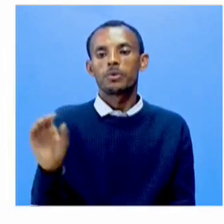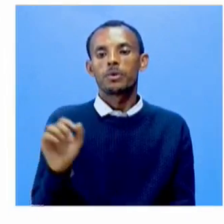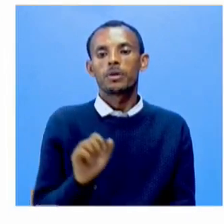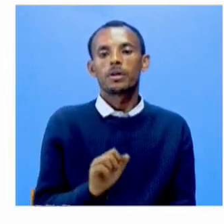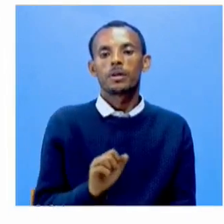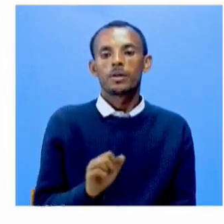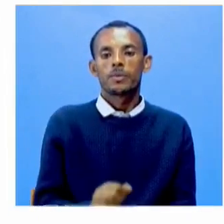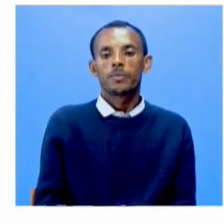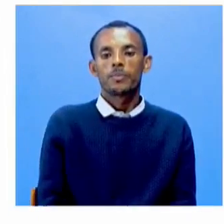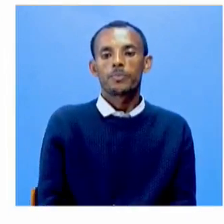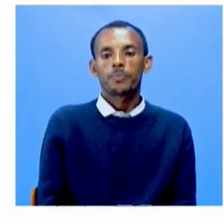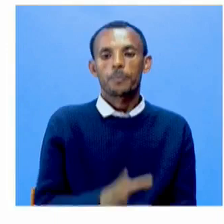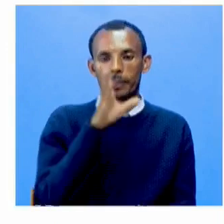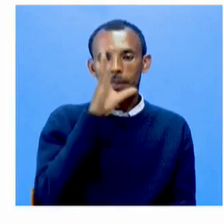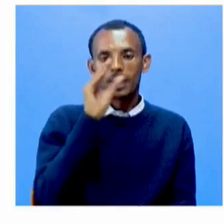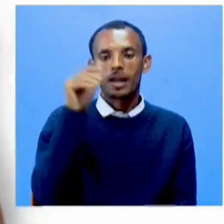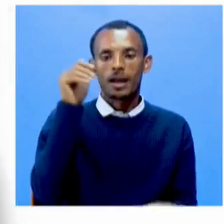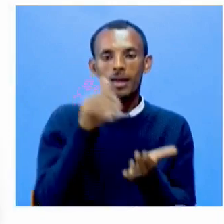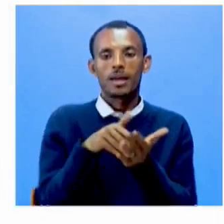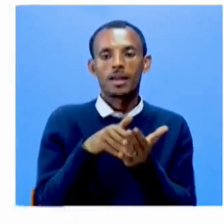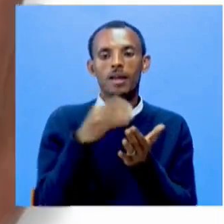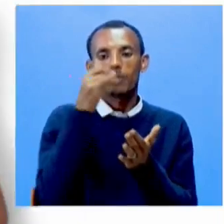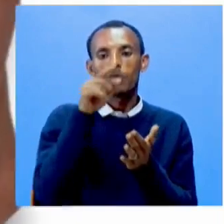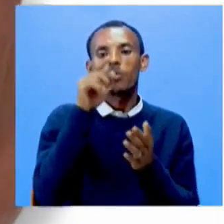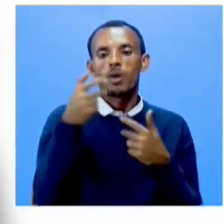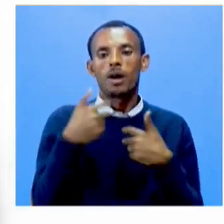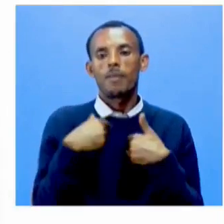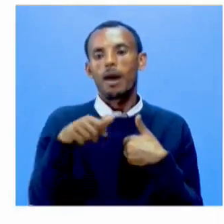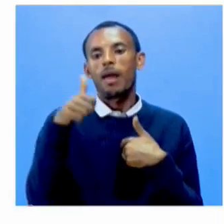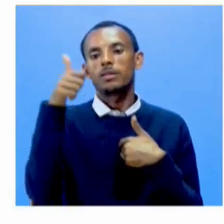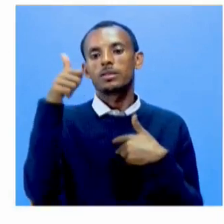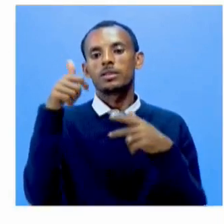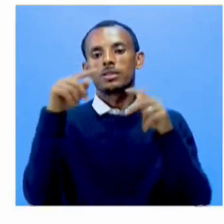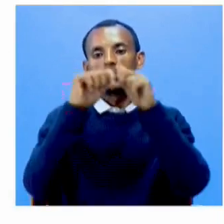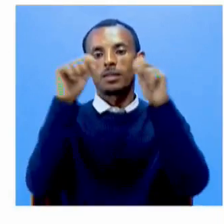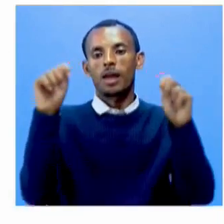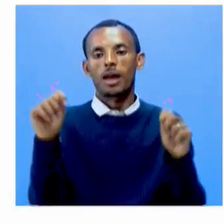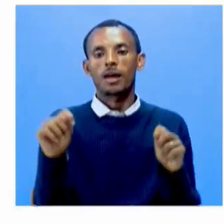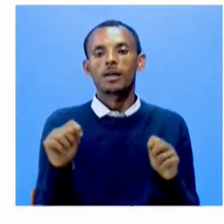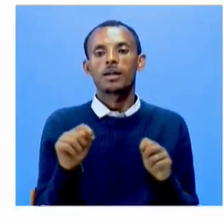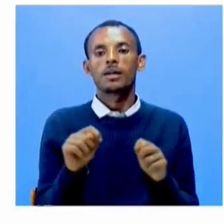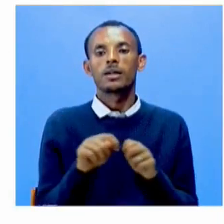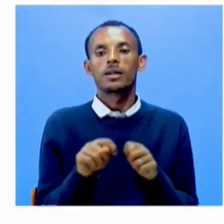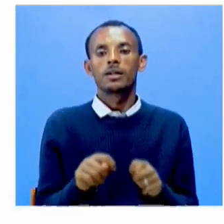ABC, and again, if you have here